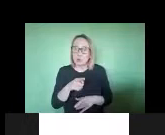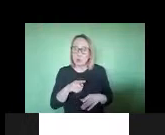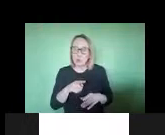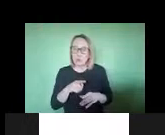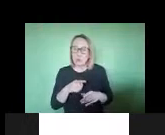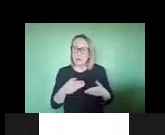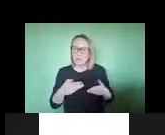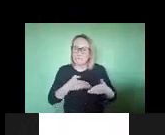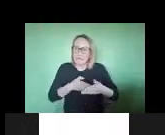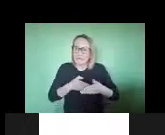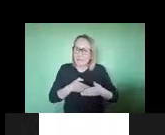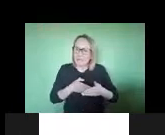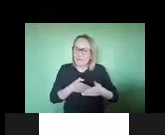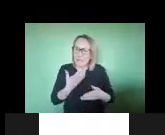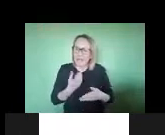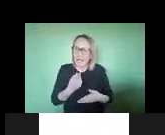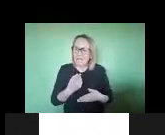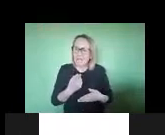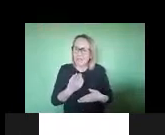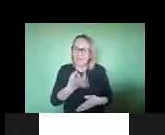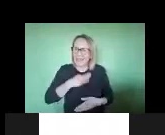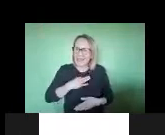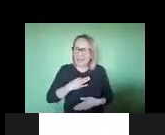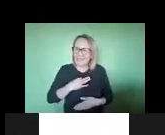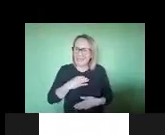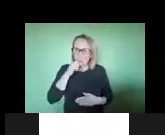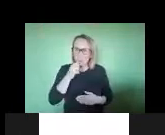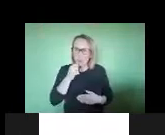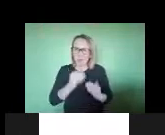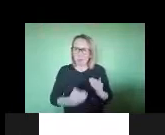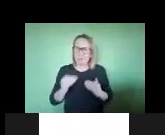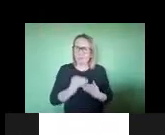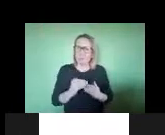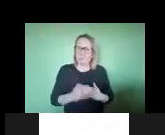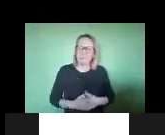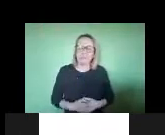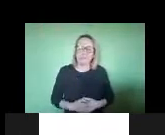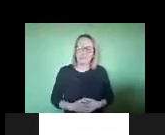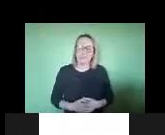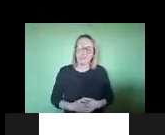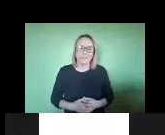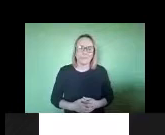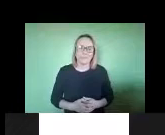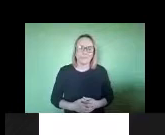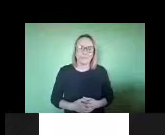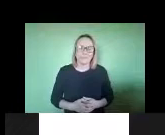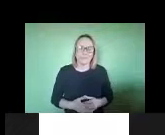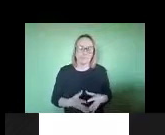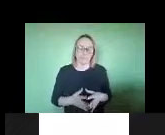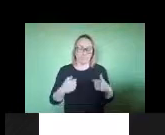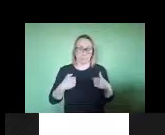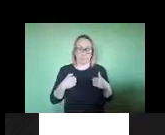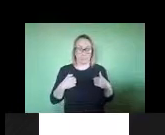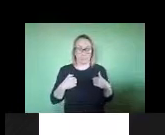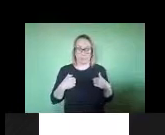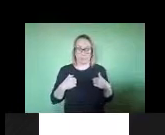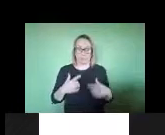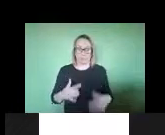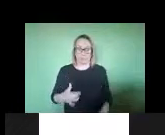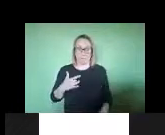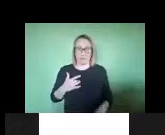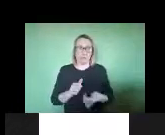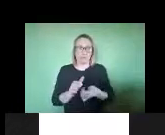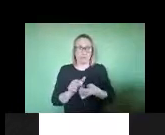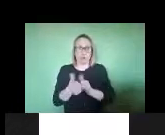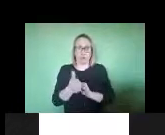step, just ask, then you'll get there type thing. And big thing with me is I didn't feel that my